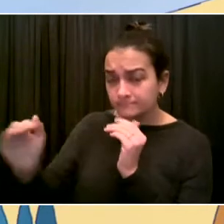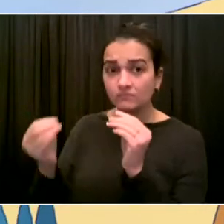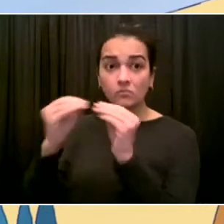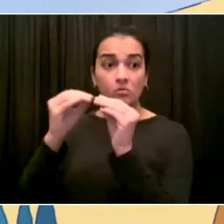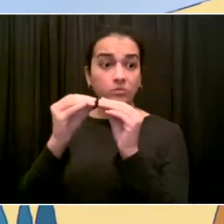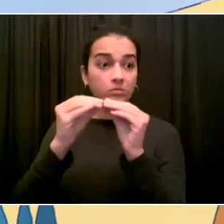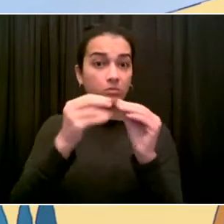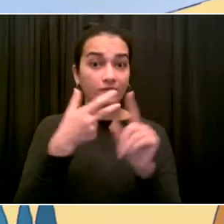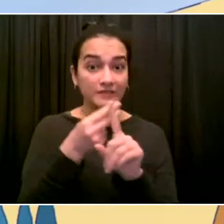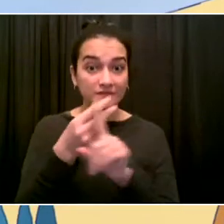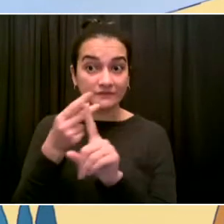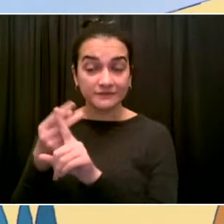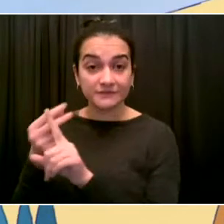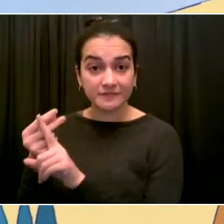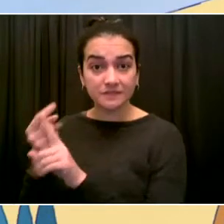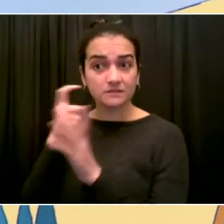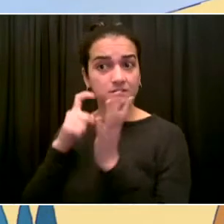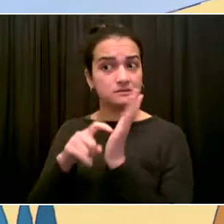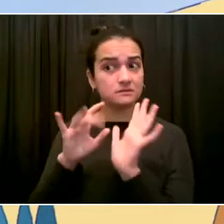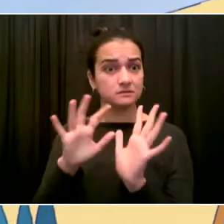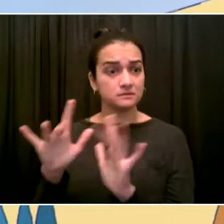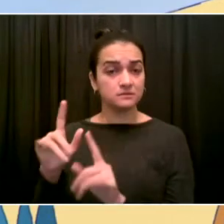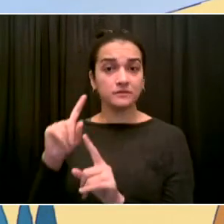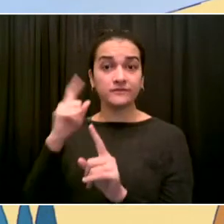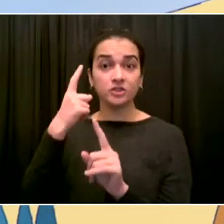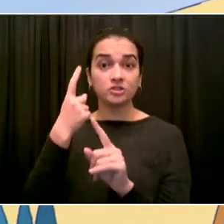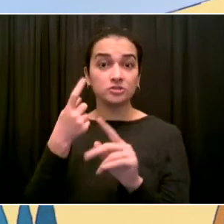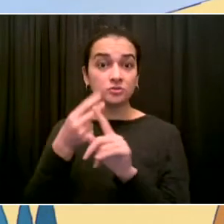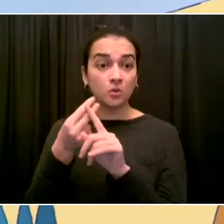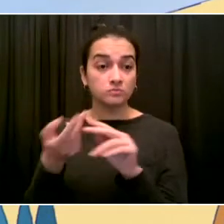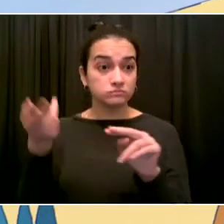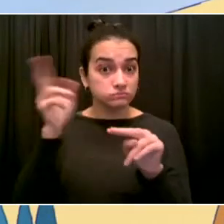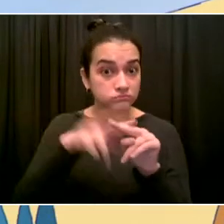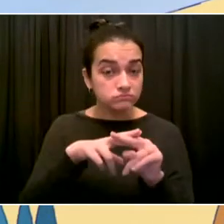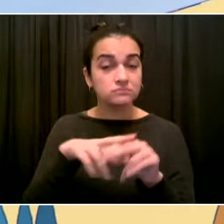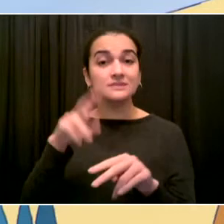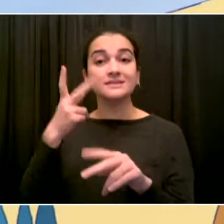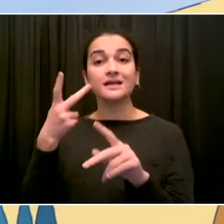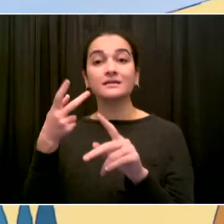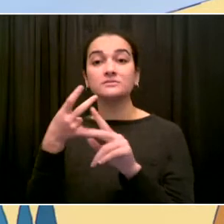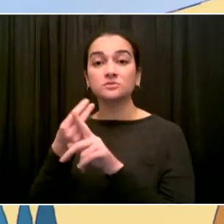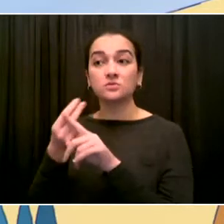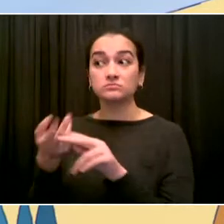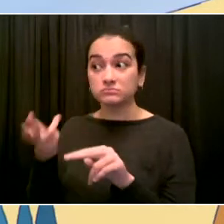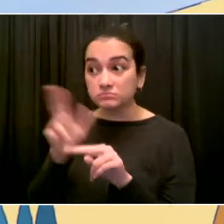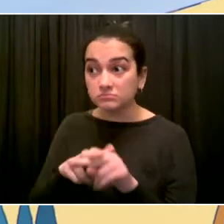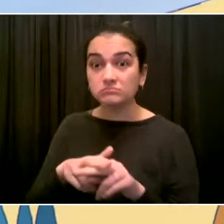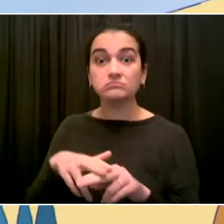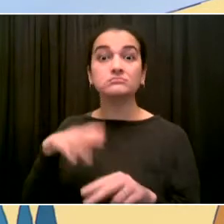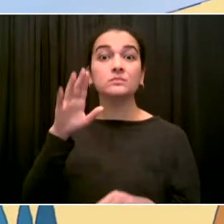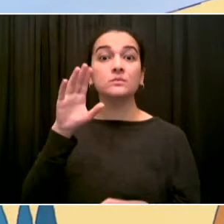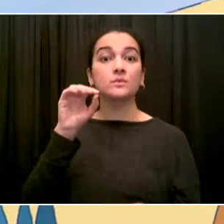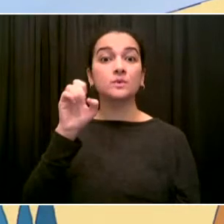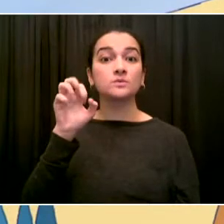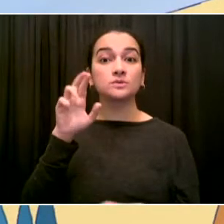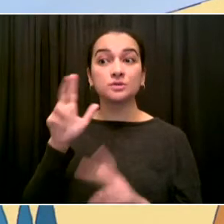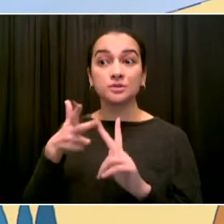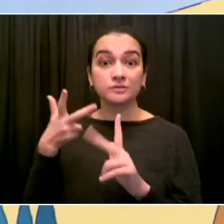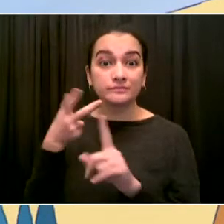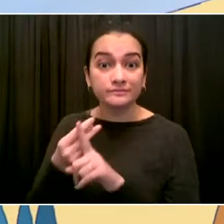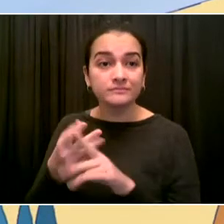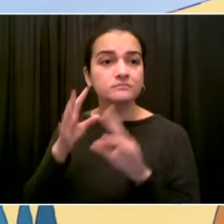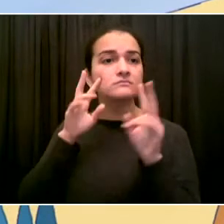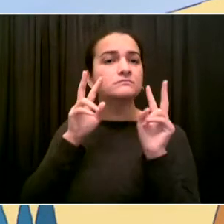booster. We need to keep that going. And now add this testing approach intensely on top of it. So I feel very good about where we